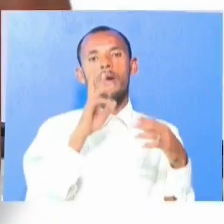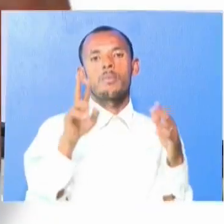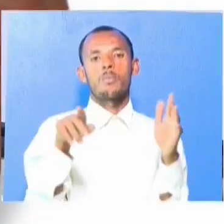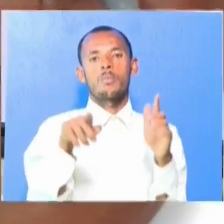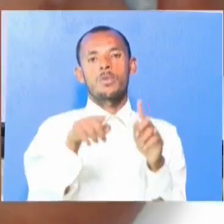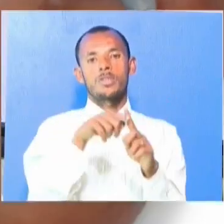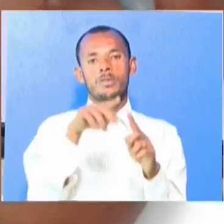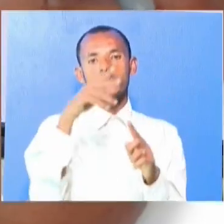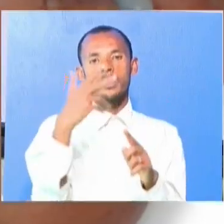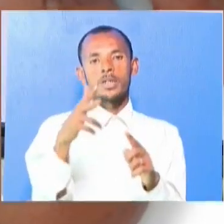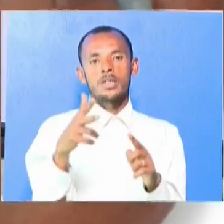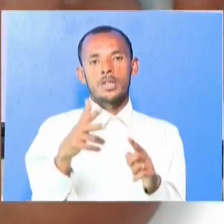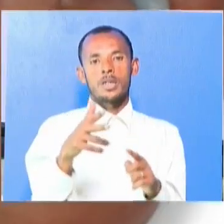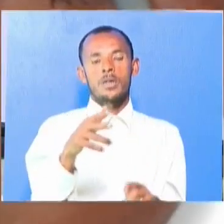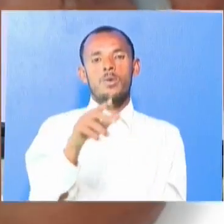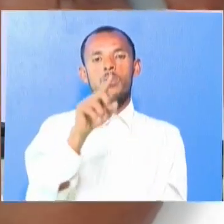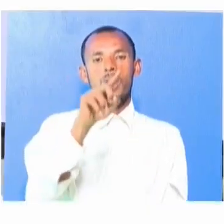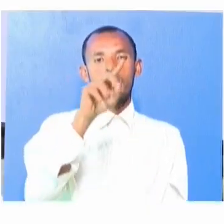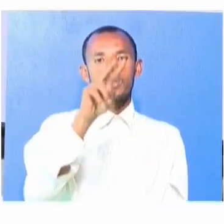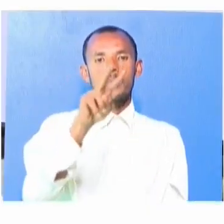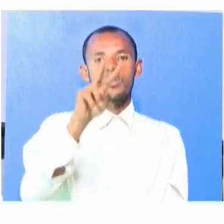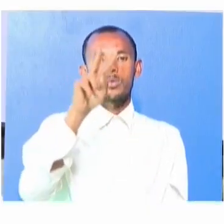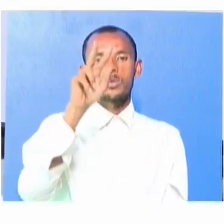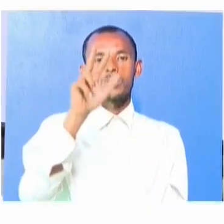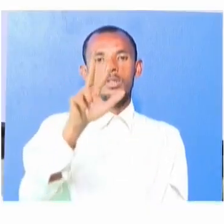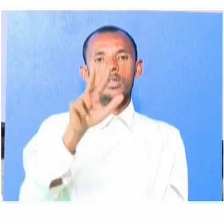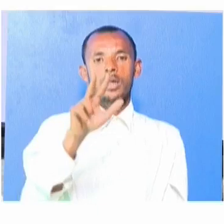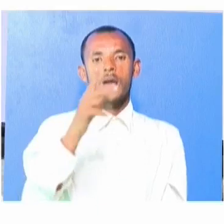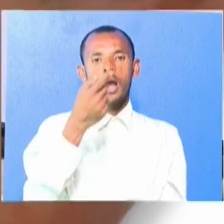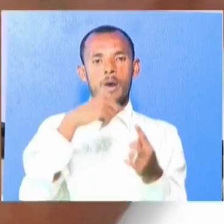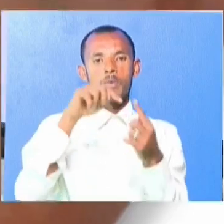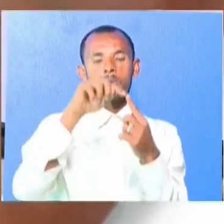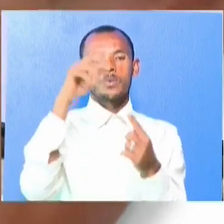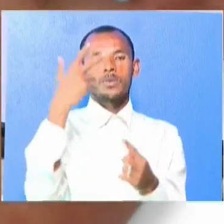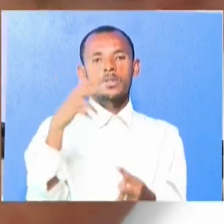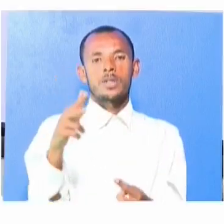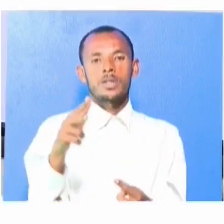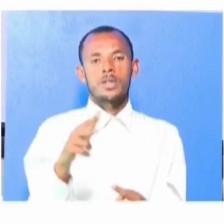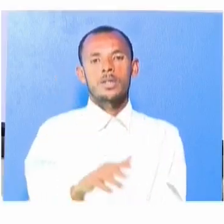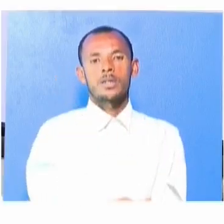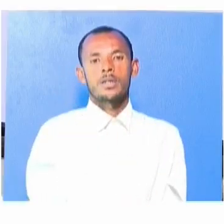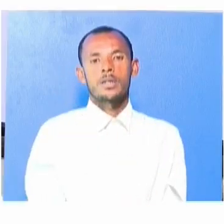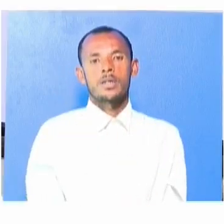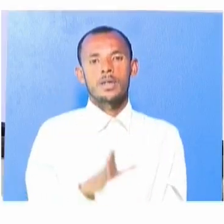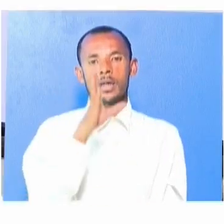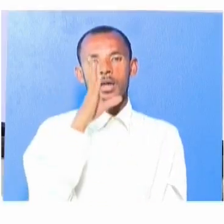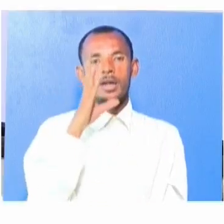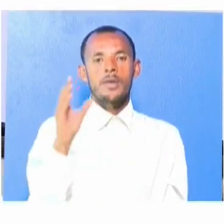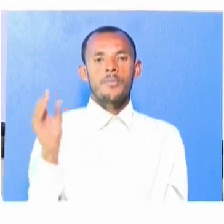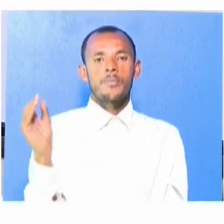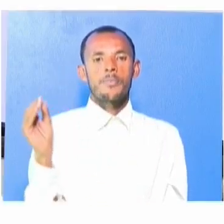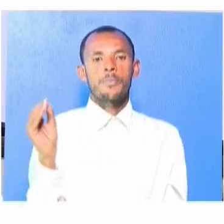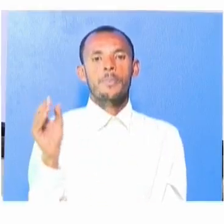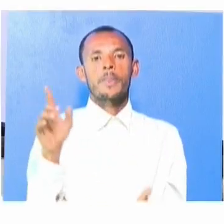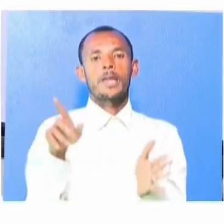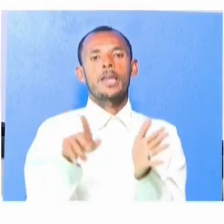here, 1, 2, 3, and so on. You may have 13 as somewhere this point. And minus 100 is to the